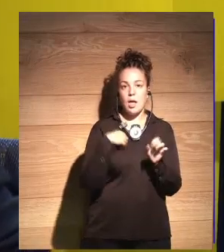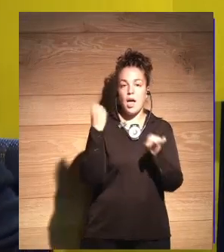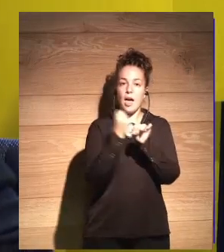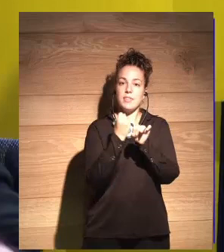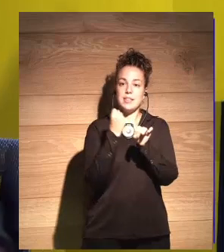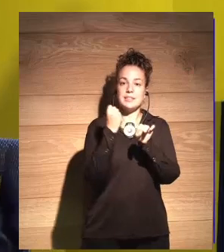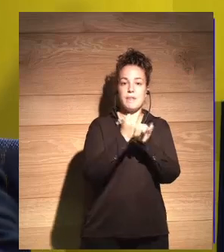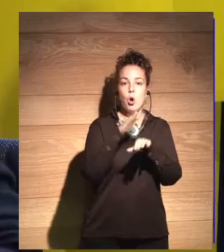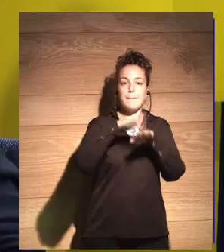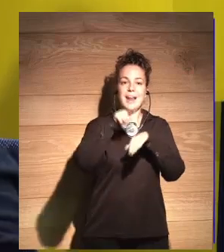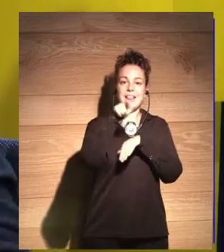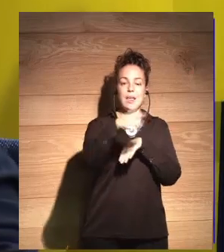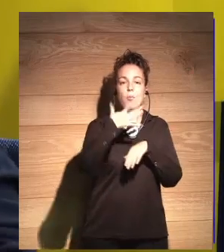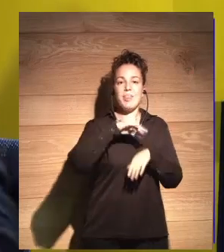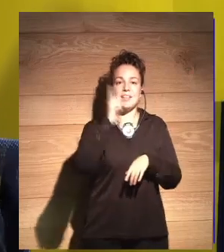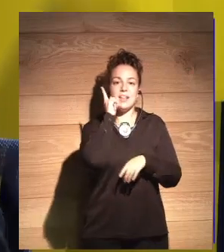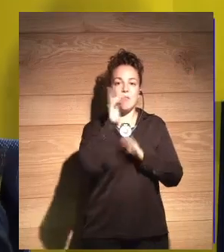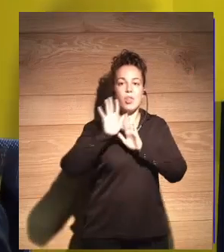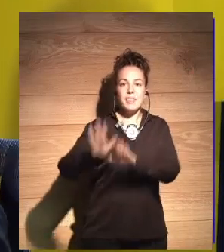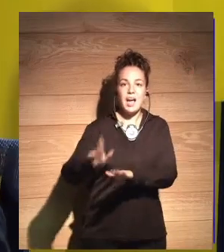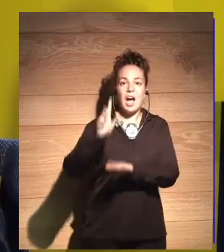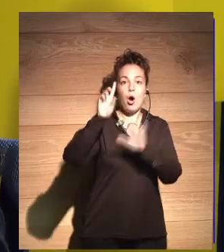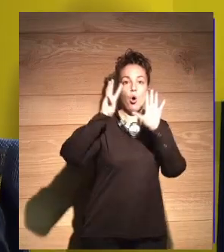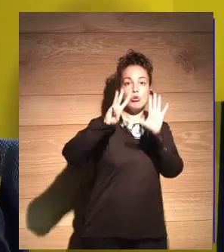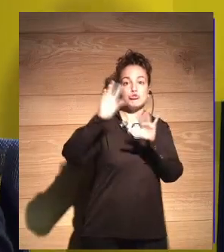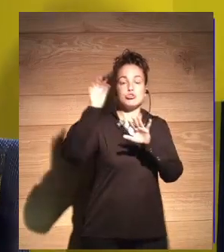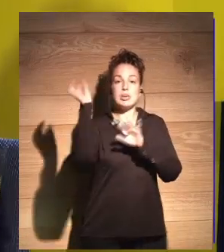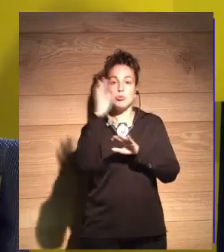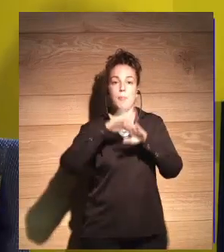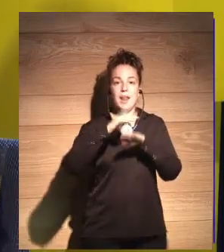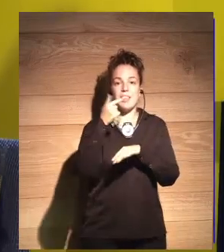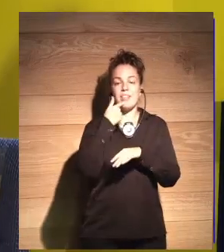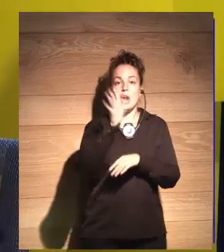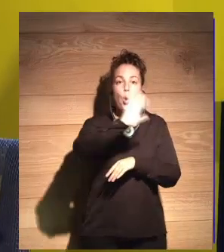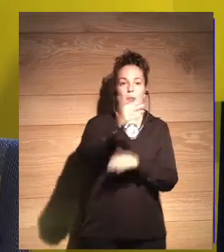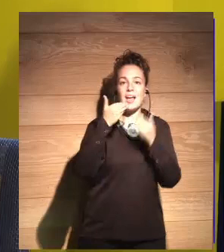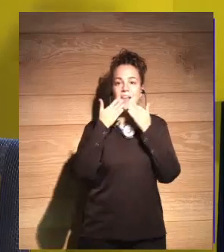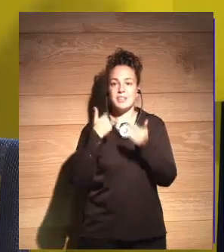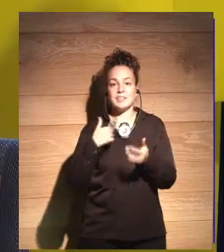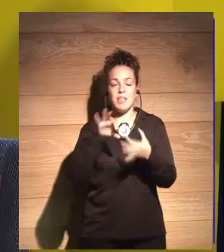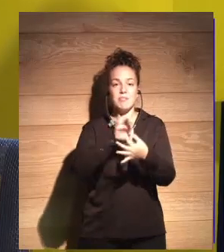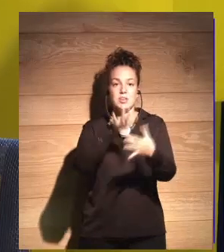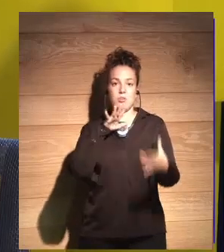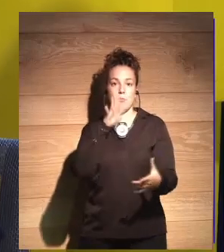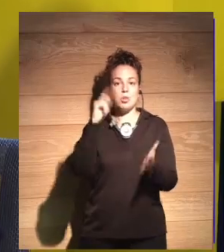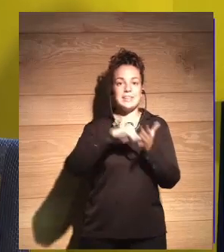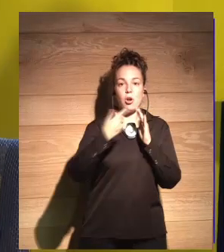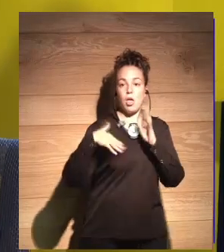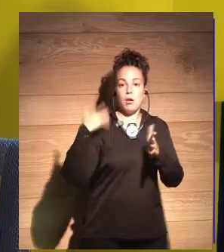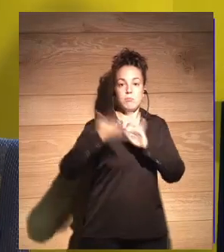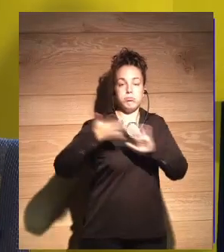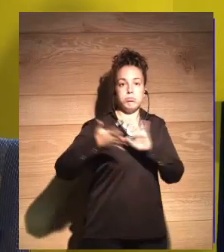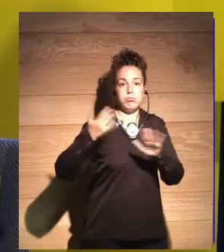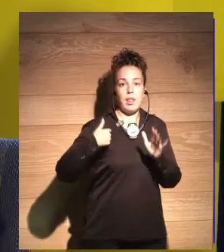seconds that it will take to say thank you or no? It's this disconnect we have, because technology is so fast and it's just thrown at us,